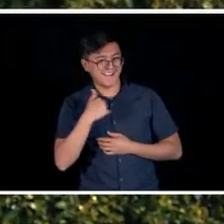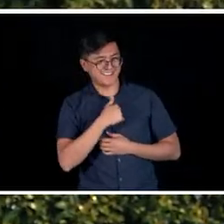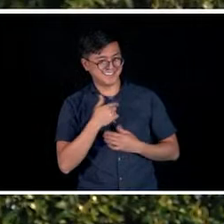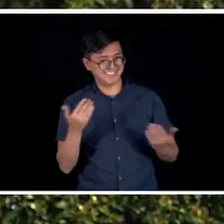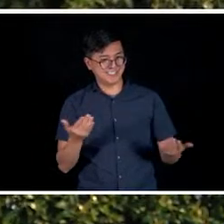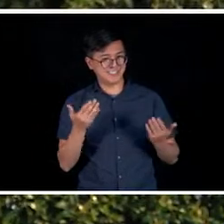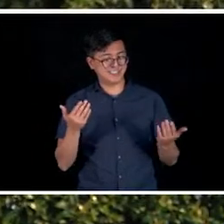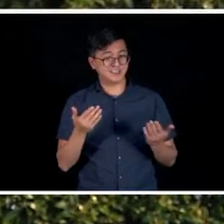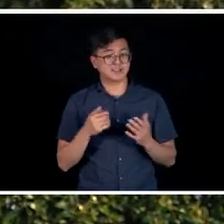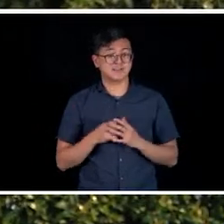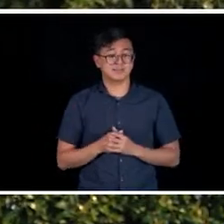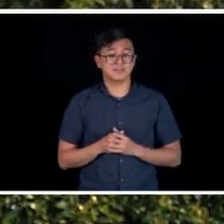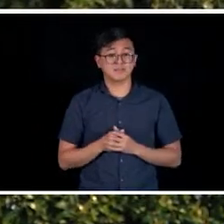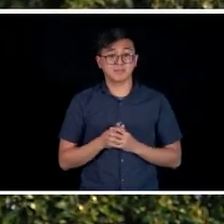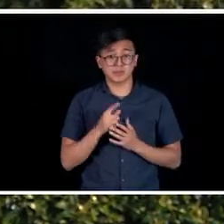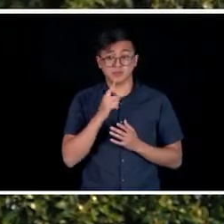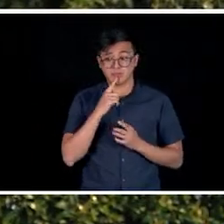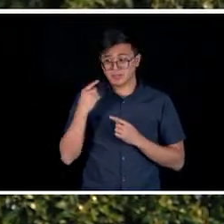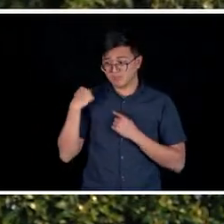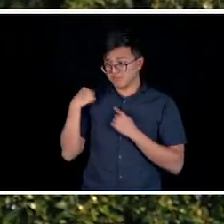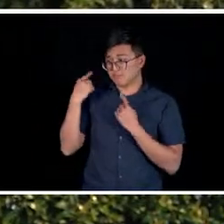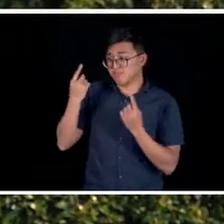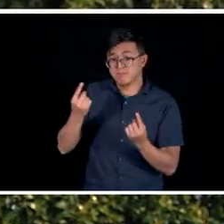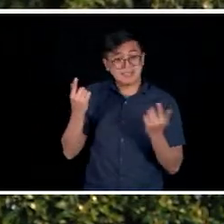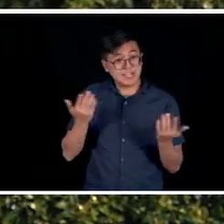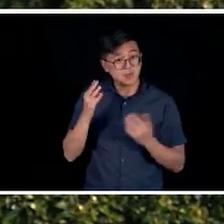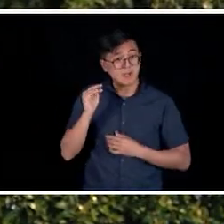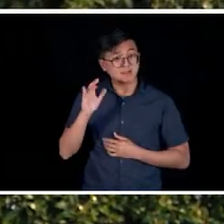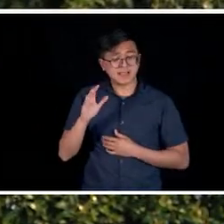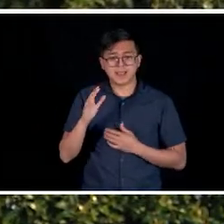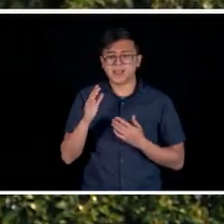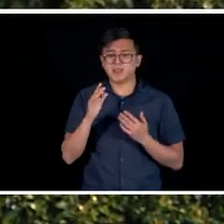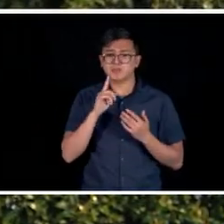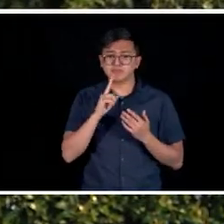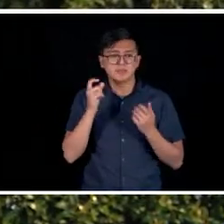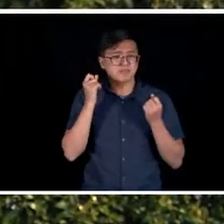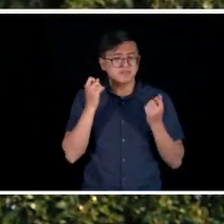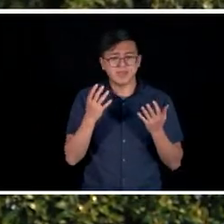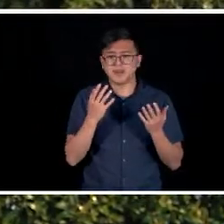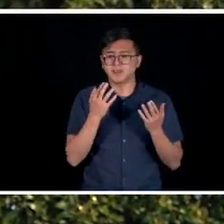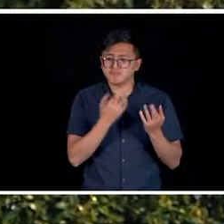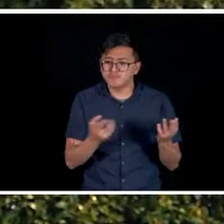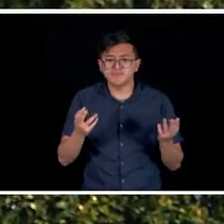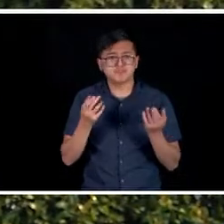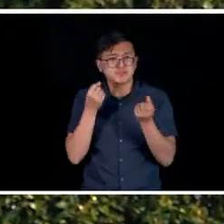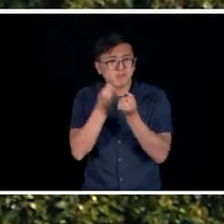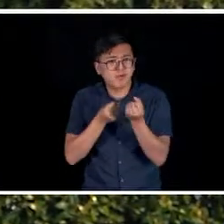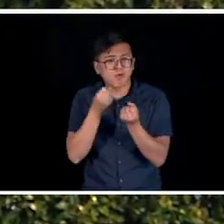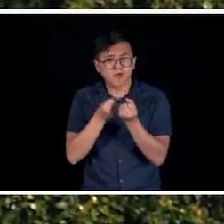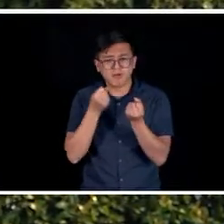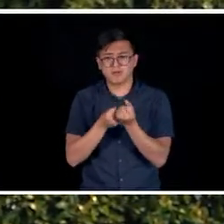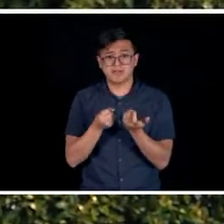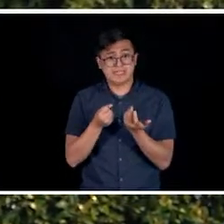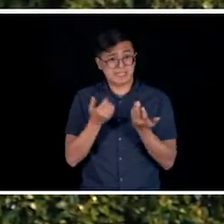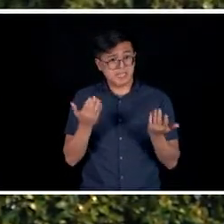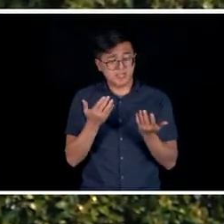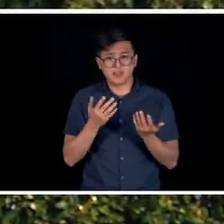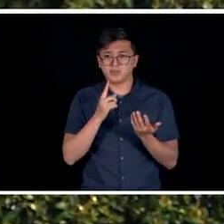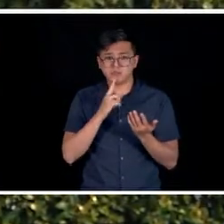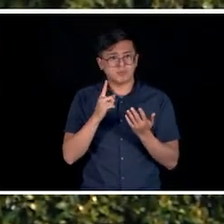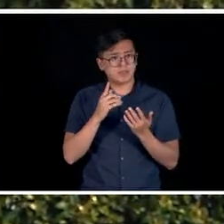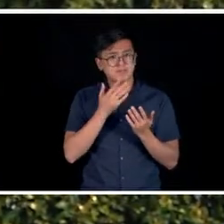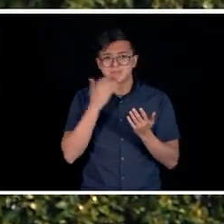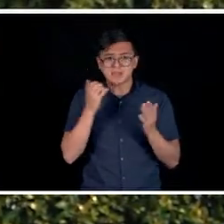all the preparation and support that you've had here at Mount SAC. There's no place like it to prepare you well for your